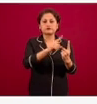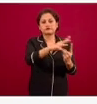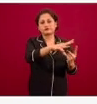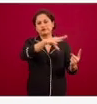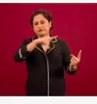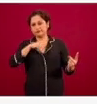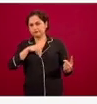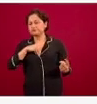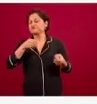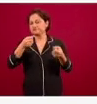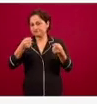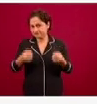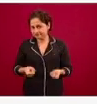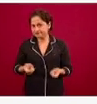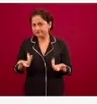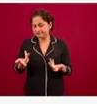infected.